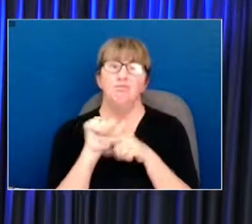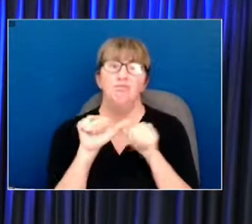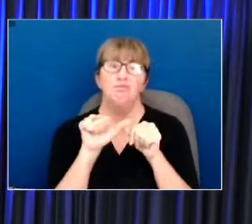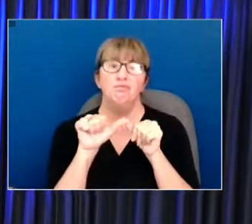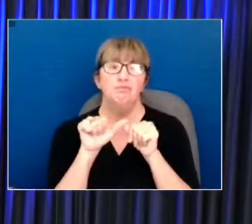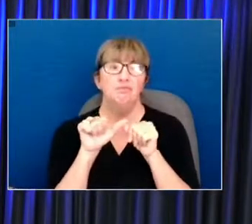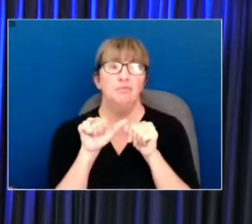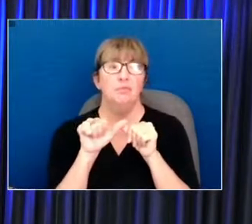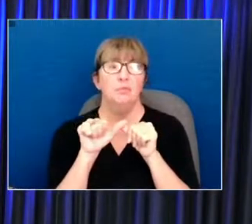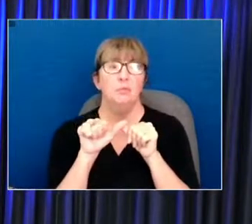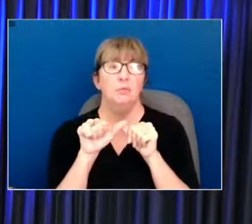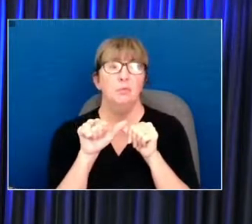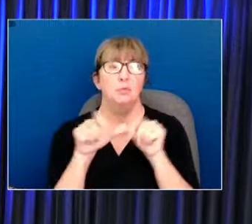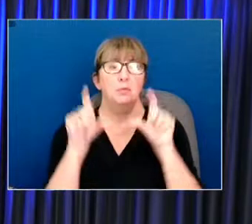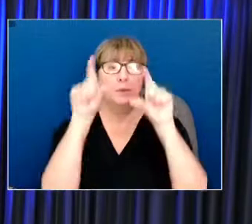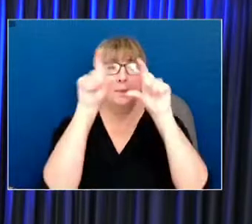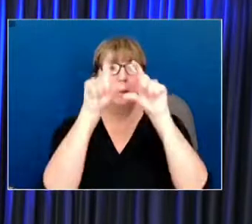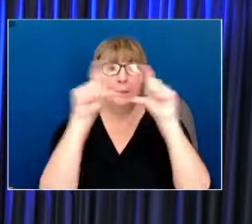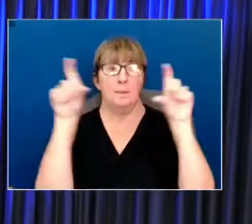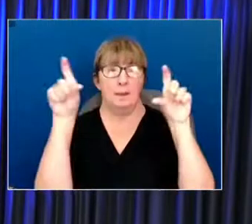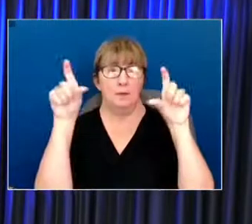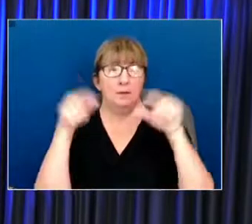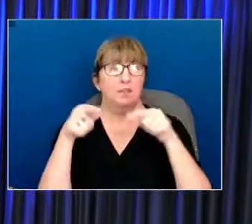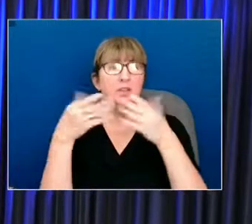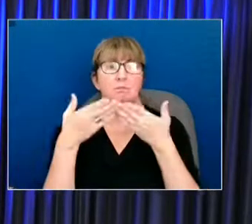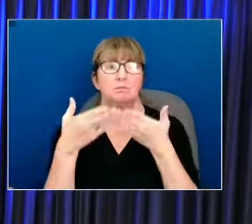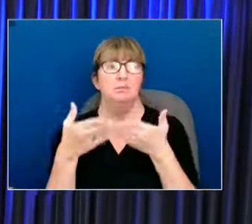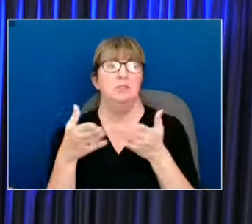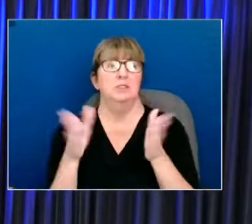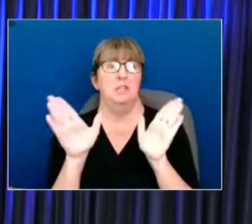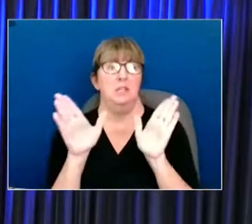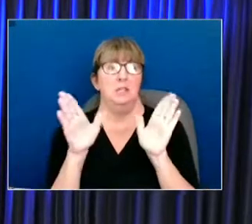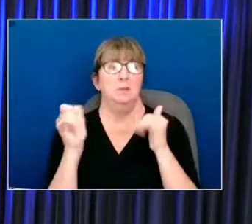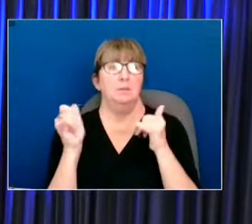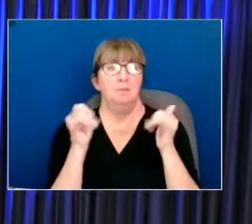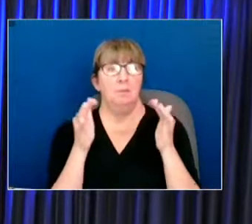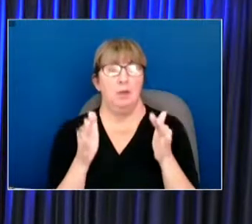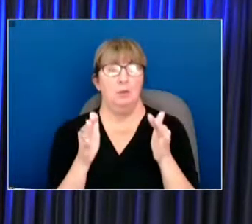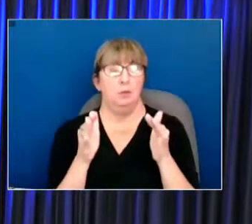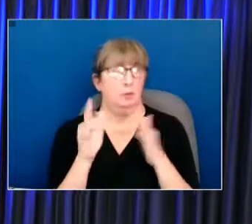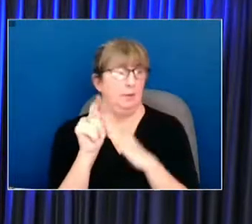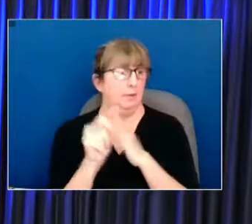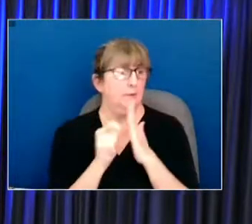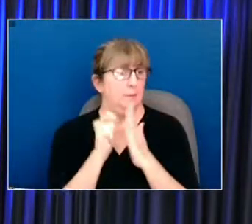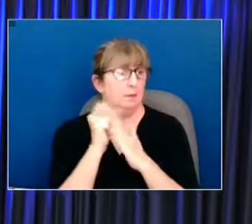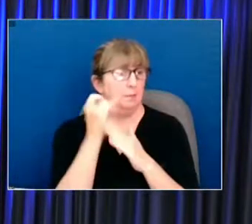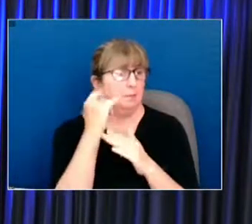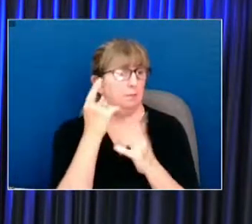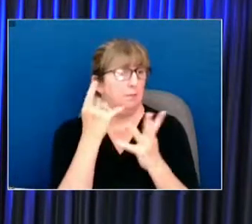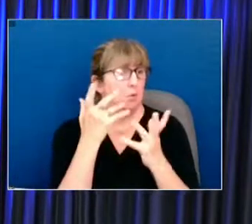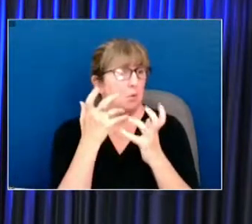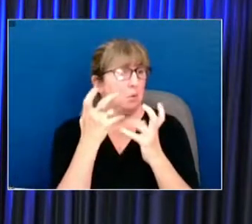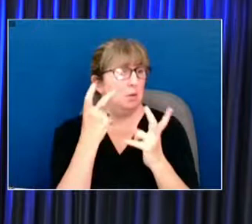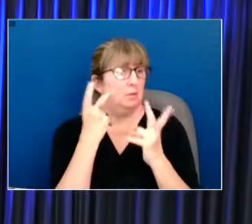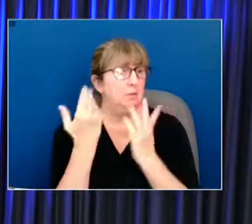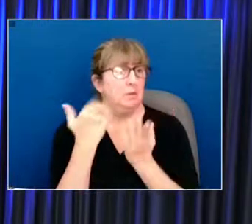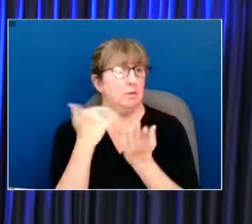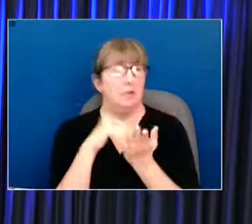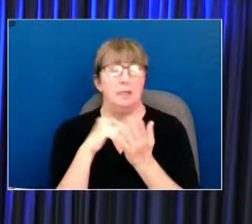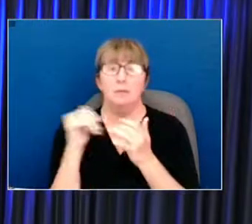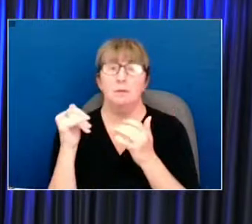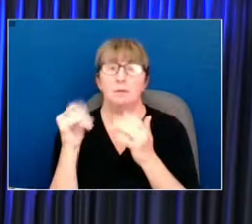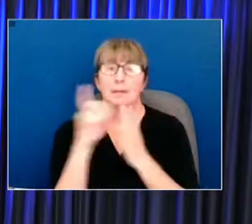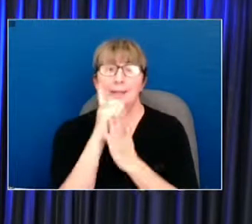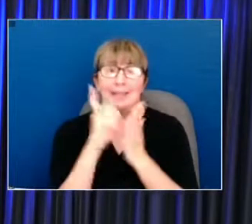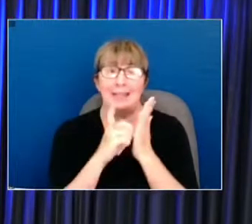top. This is just a generic player at the time. If you at some point want to revisit the design of the player, we can. And